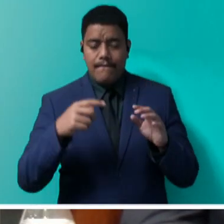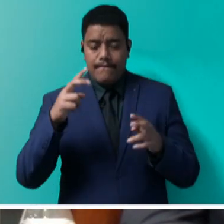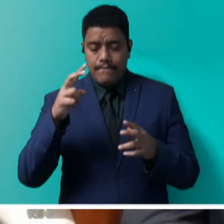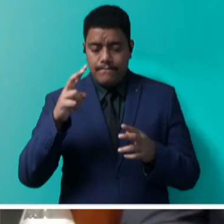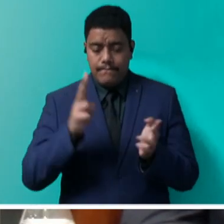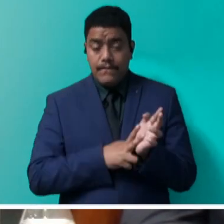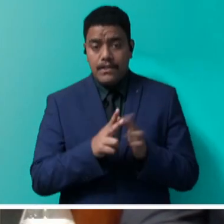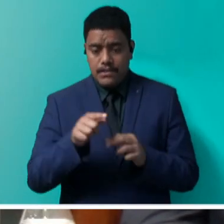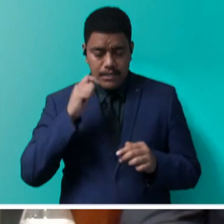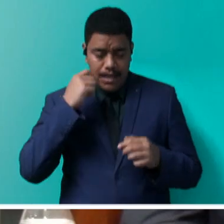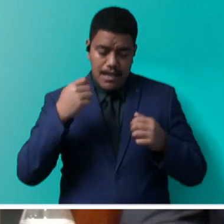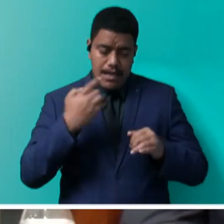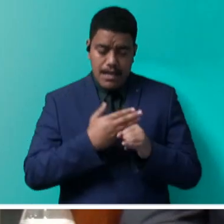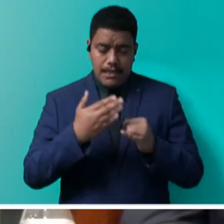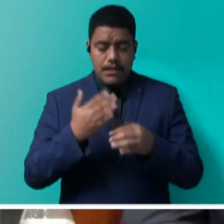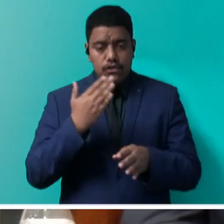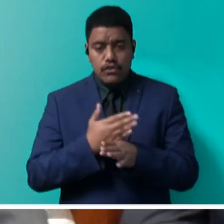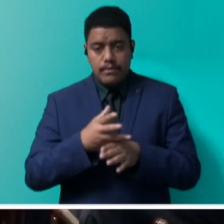until the job is done. Thank you, sir.